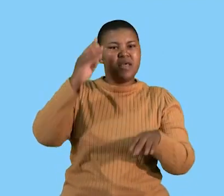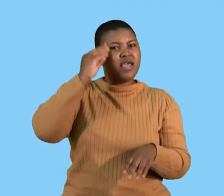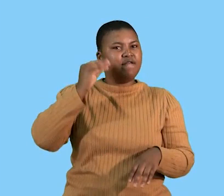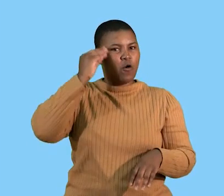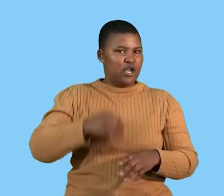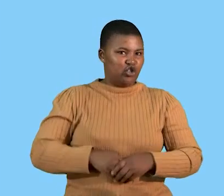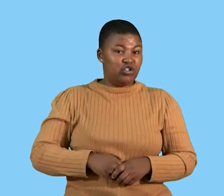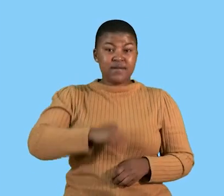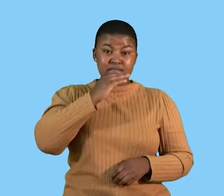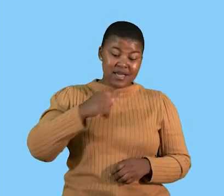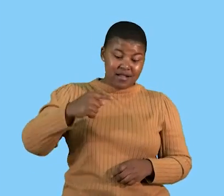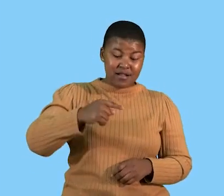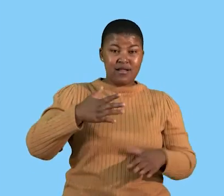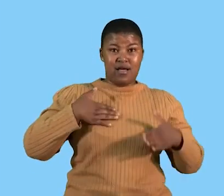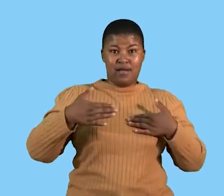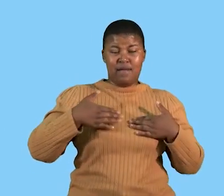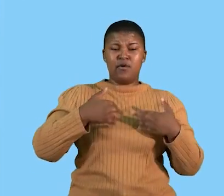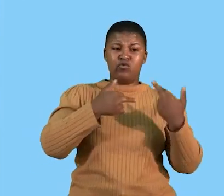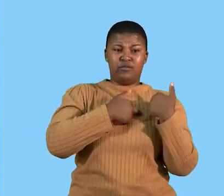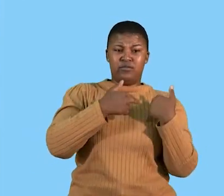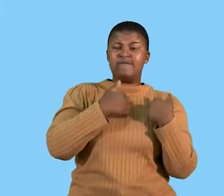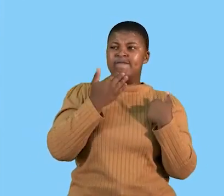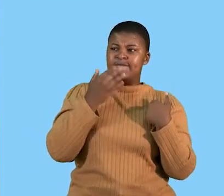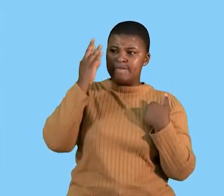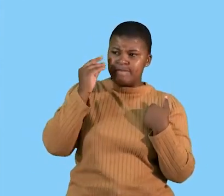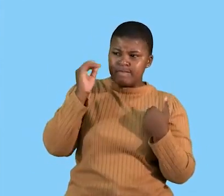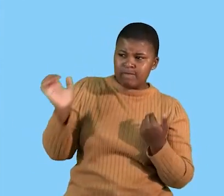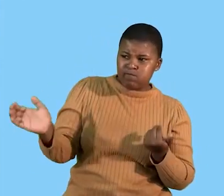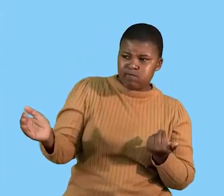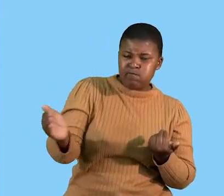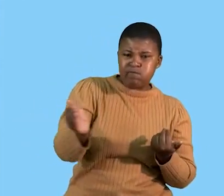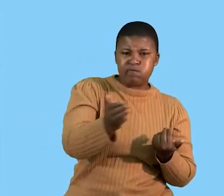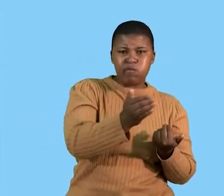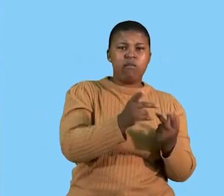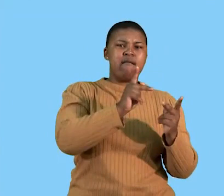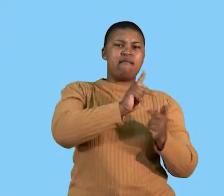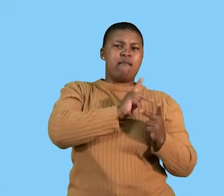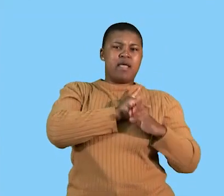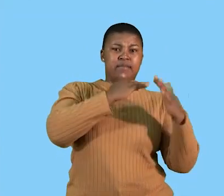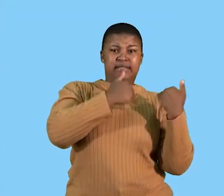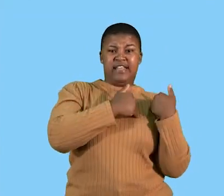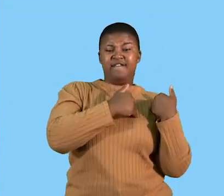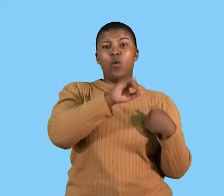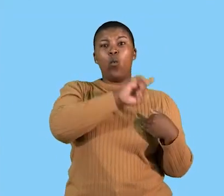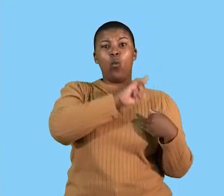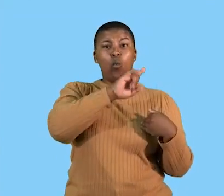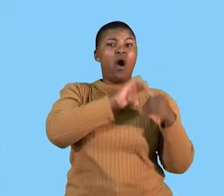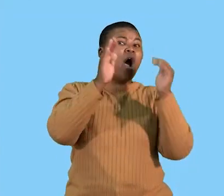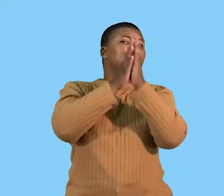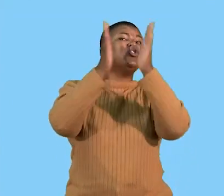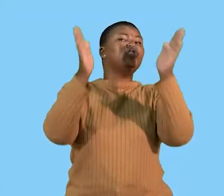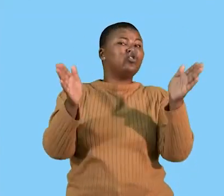will gather all the information in the business and save it in a safe place. Because if the